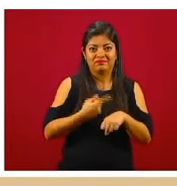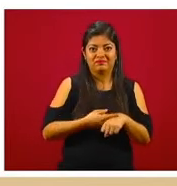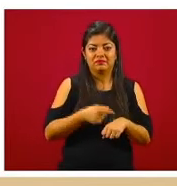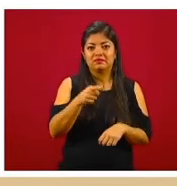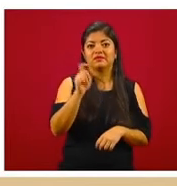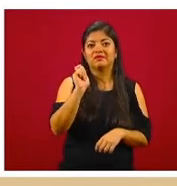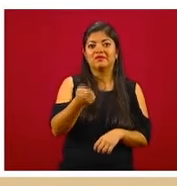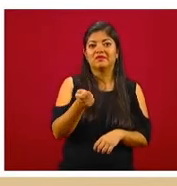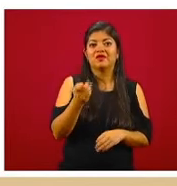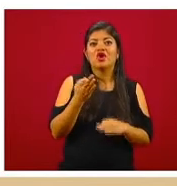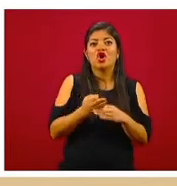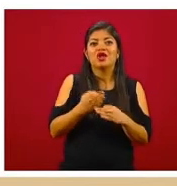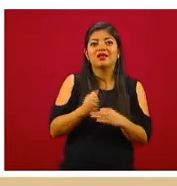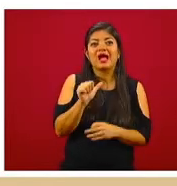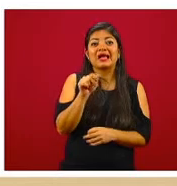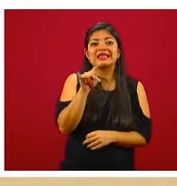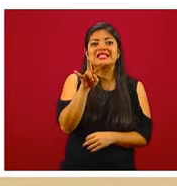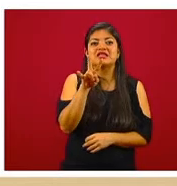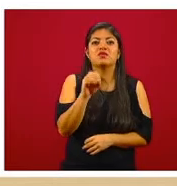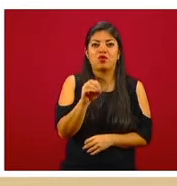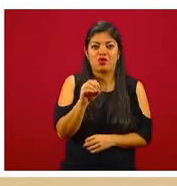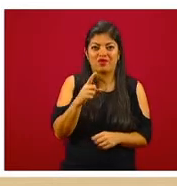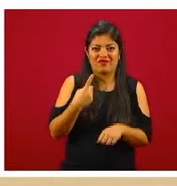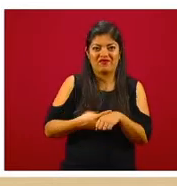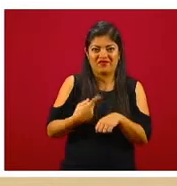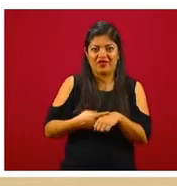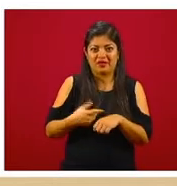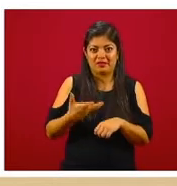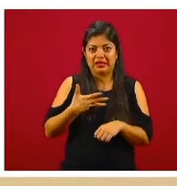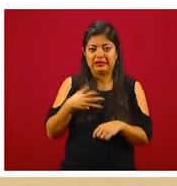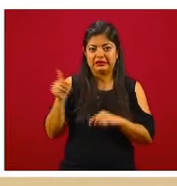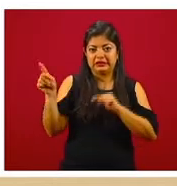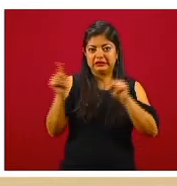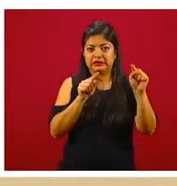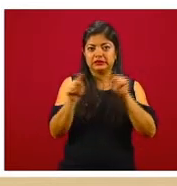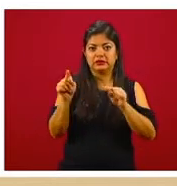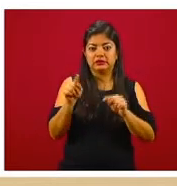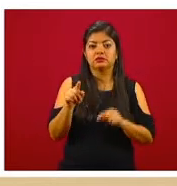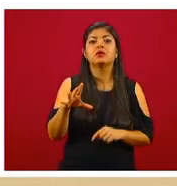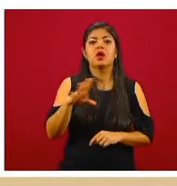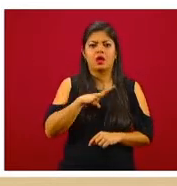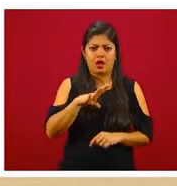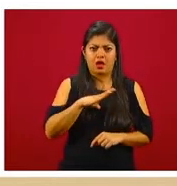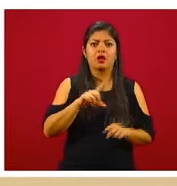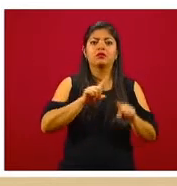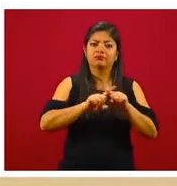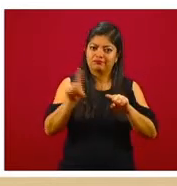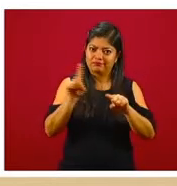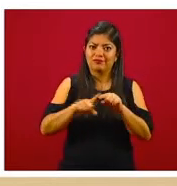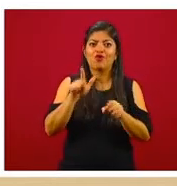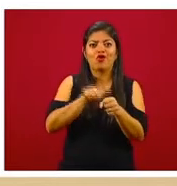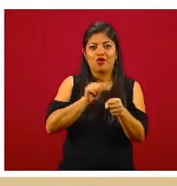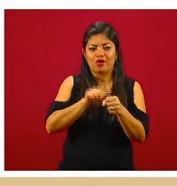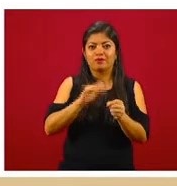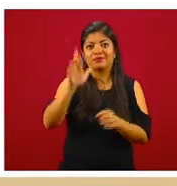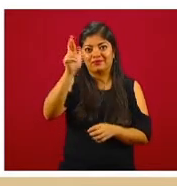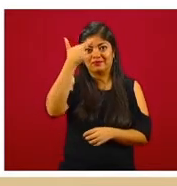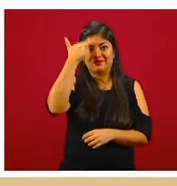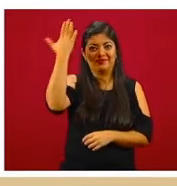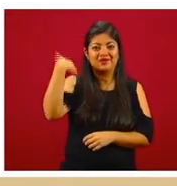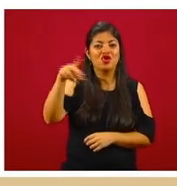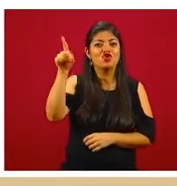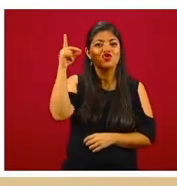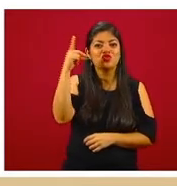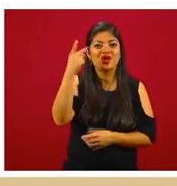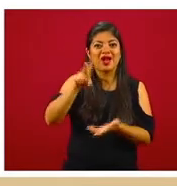la appreciate the confirmed enfermedad, cases y for the past notamos que lo 14 hemos days, notado en which varias are the active ocasiones part of como this pandemic. existen variaciones. And we have Recordarán que noticed Durango before estaba en color